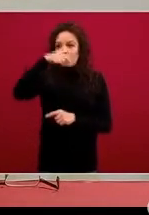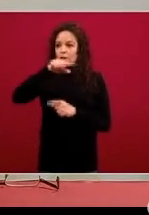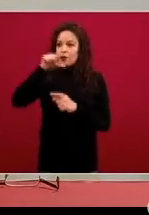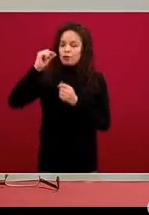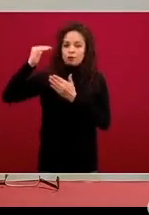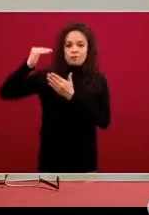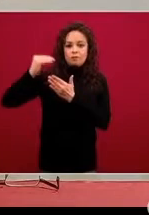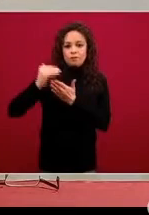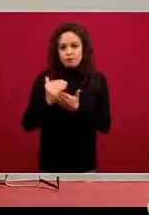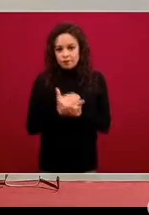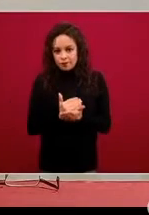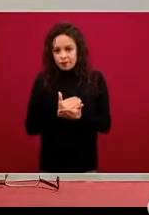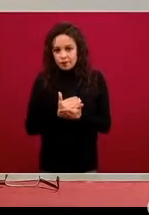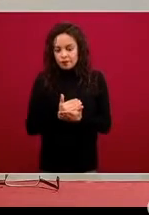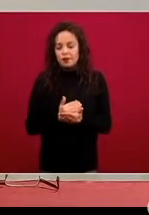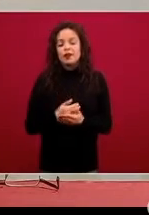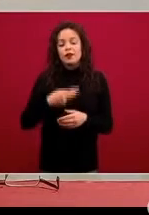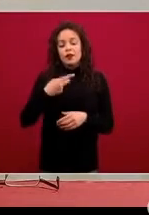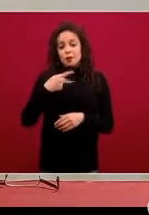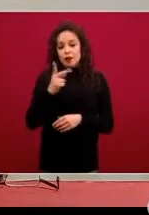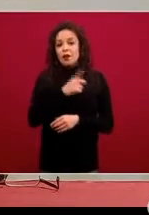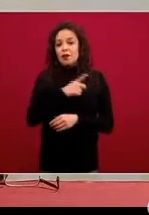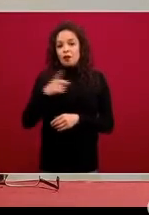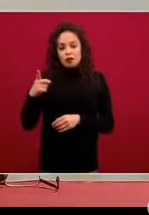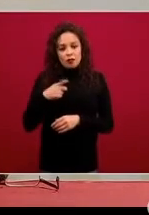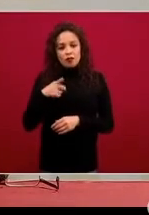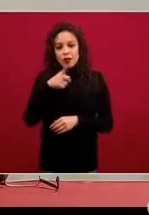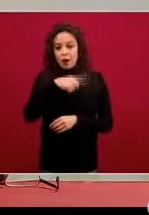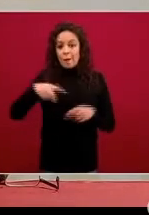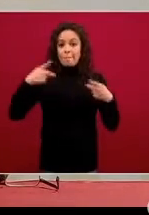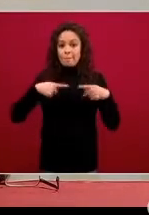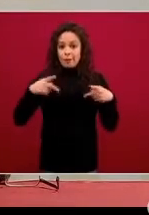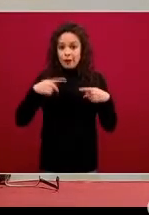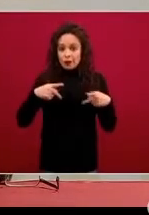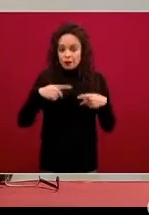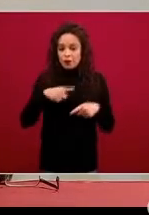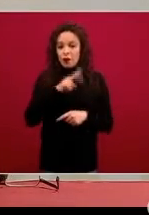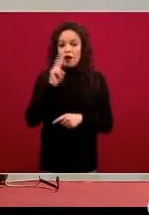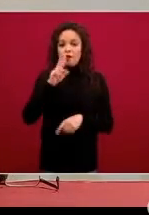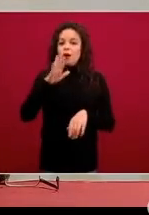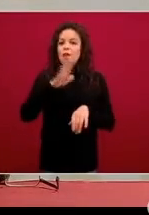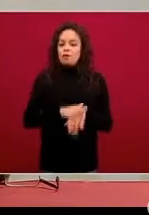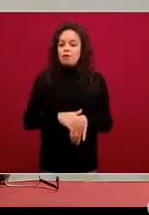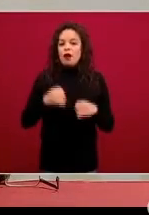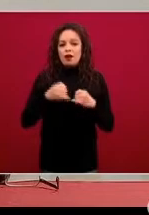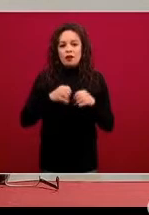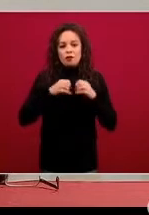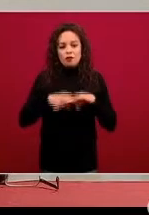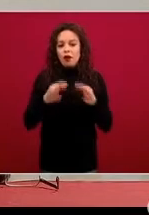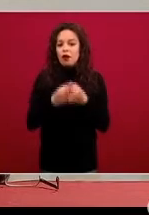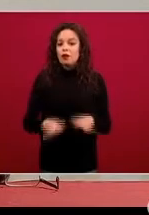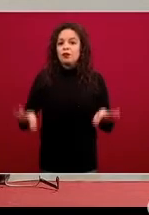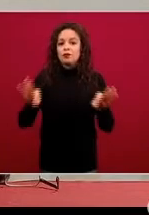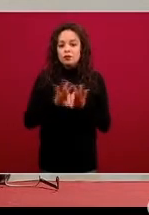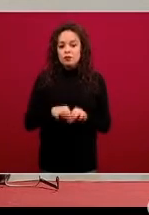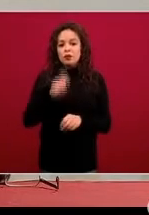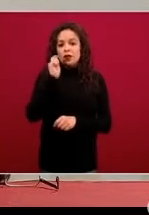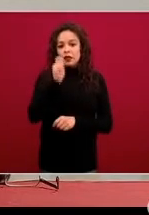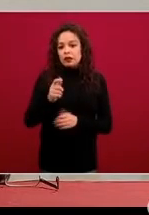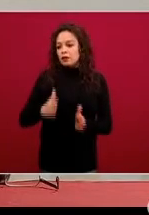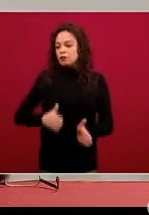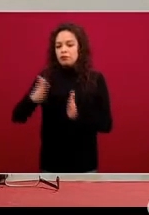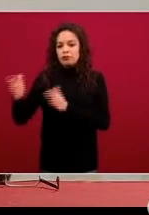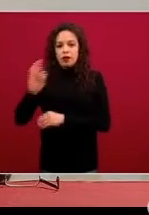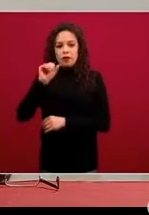a change of focus. So all of the information that we have been provided before continues to be accessible